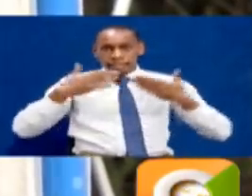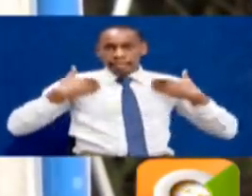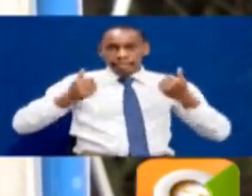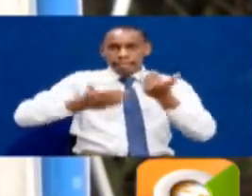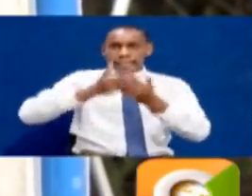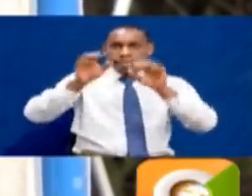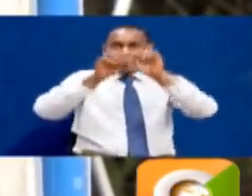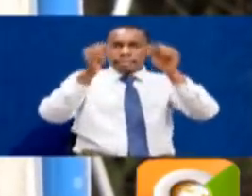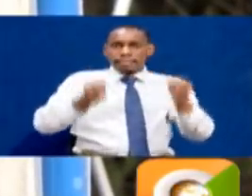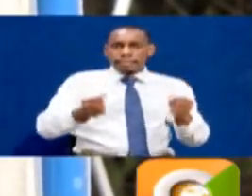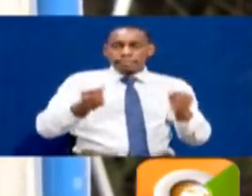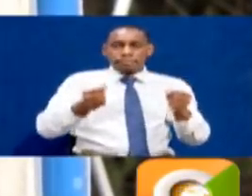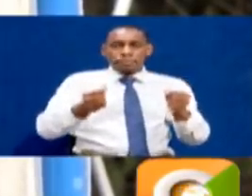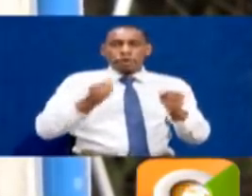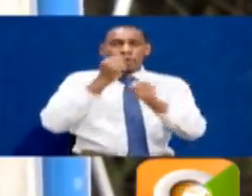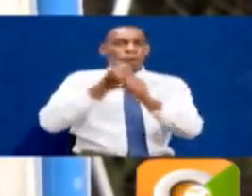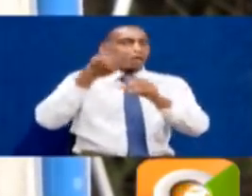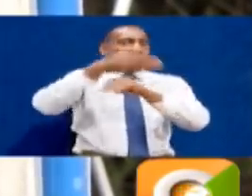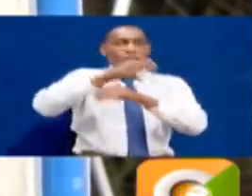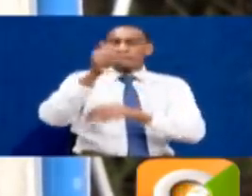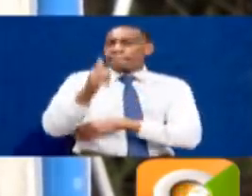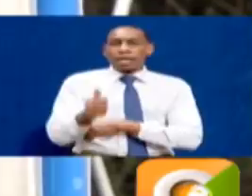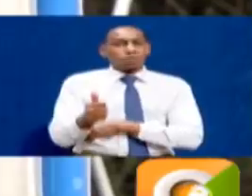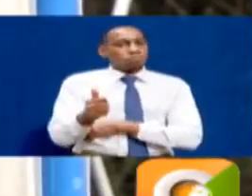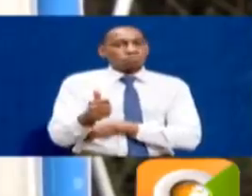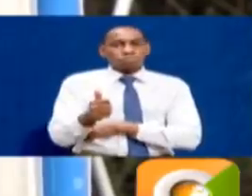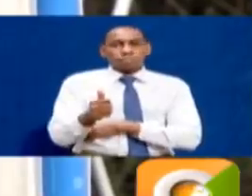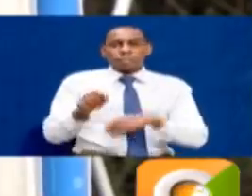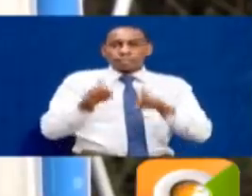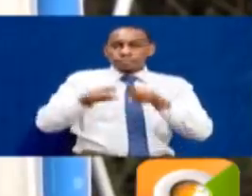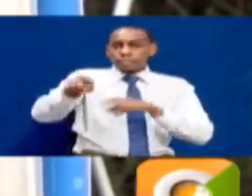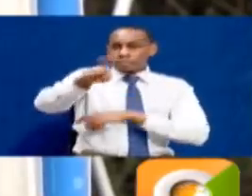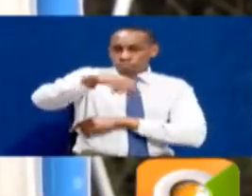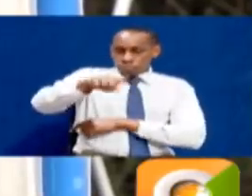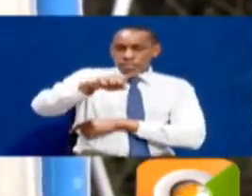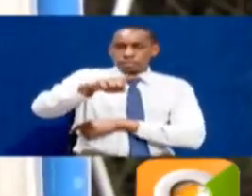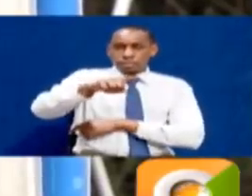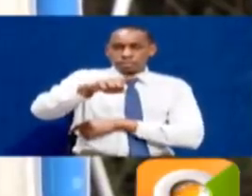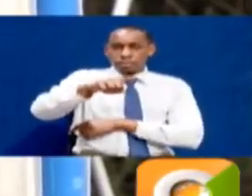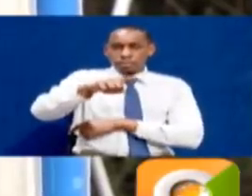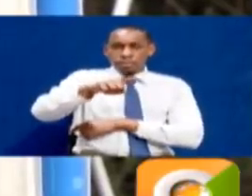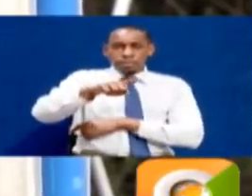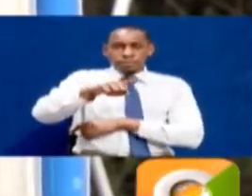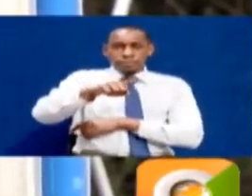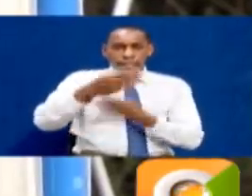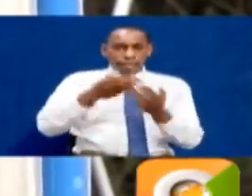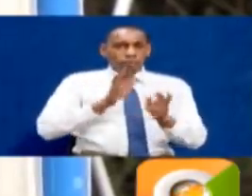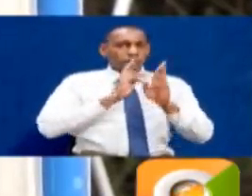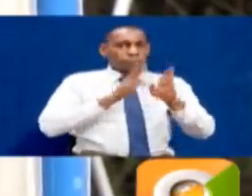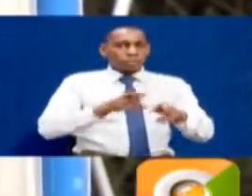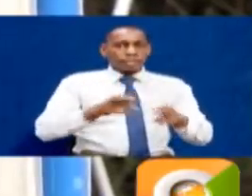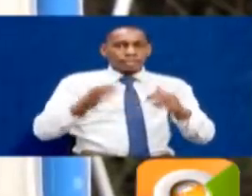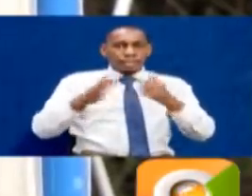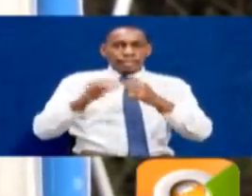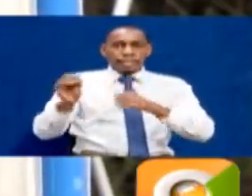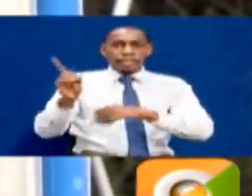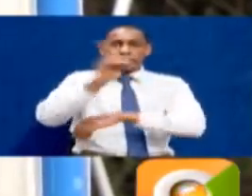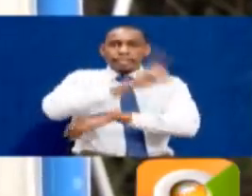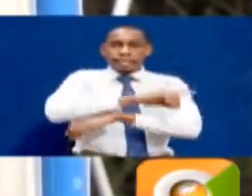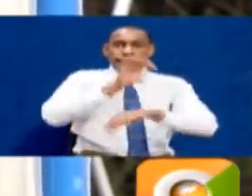healthcare system has not been overwhelmed despite us heading to the 90th day of the